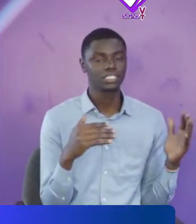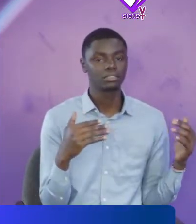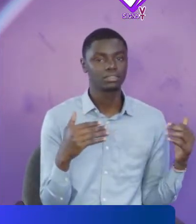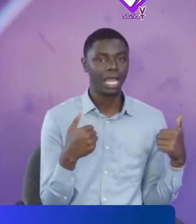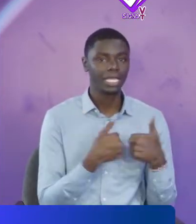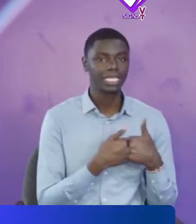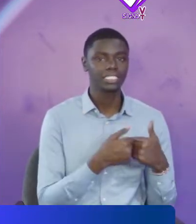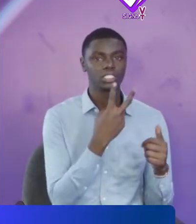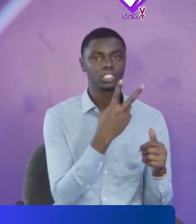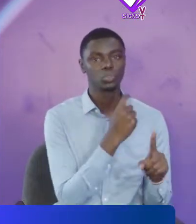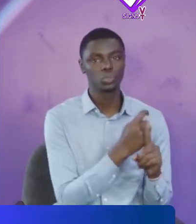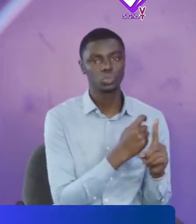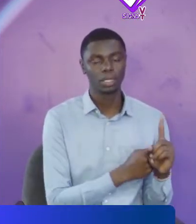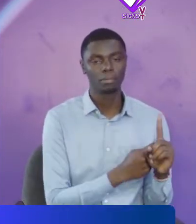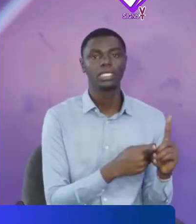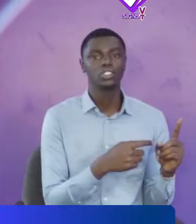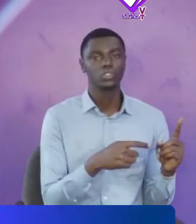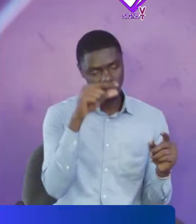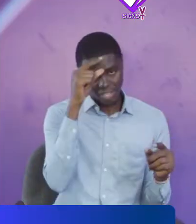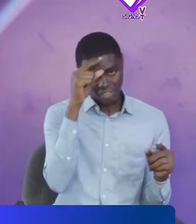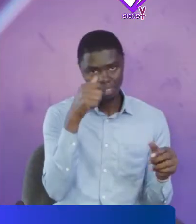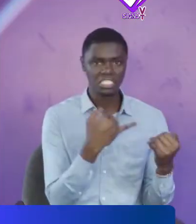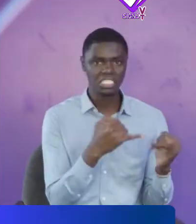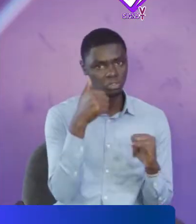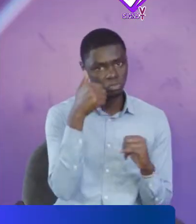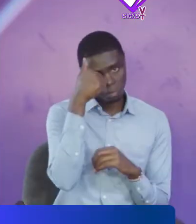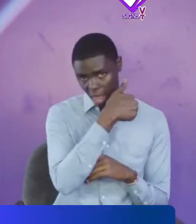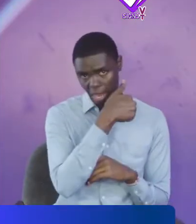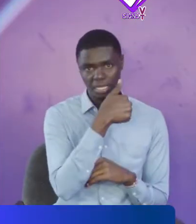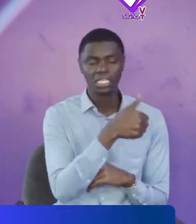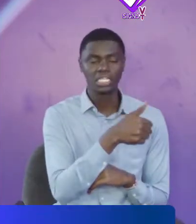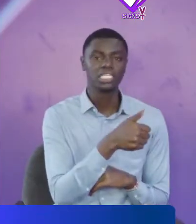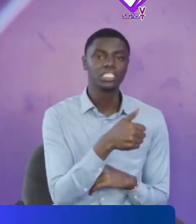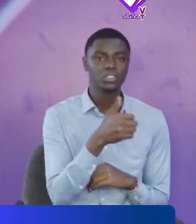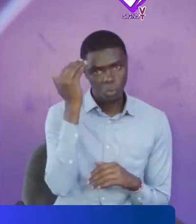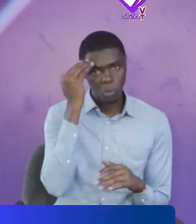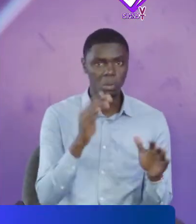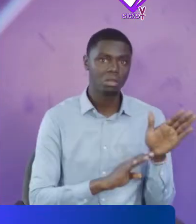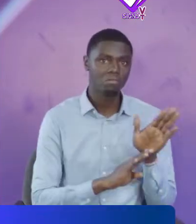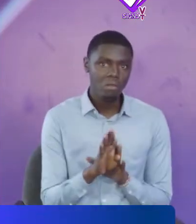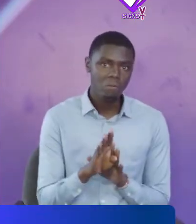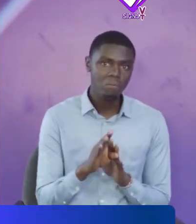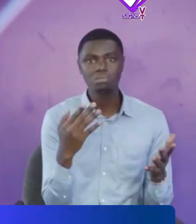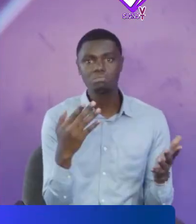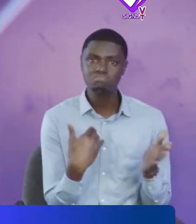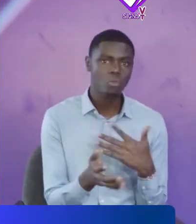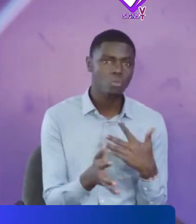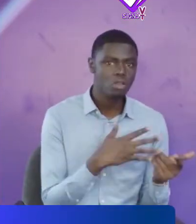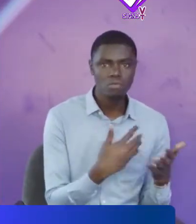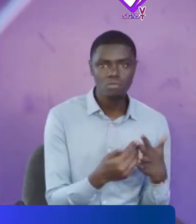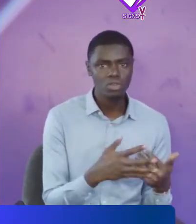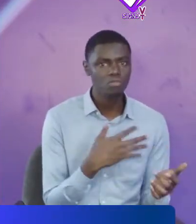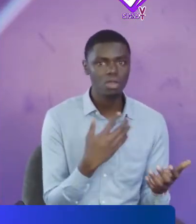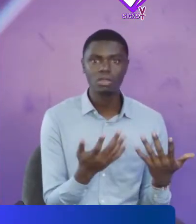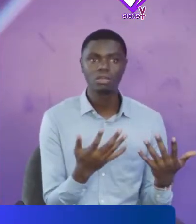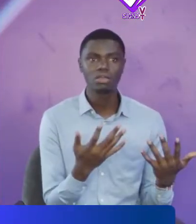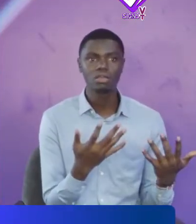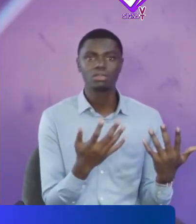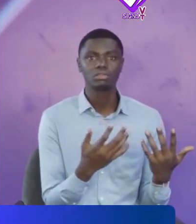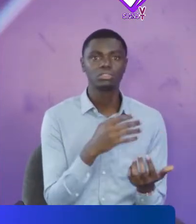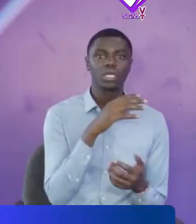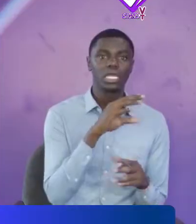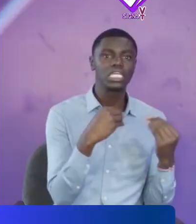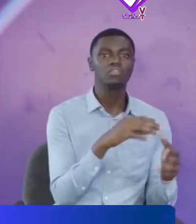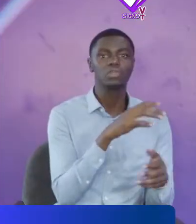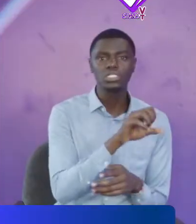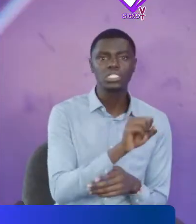the ruling coalition have tried to brand this more of, development. We gave you a CS, and yes,